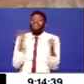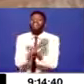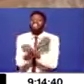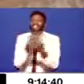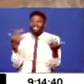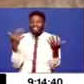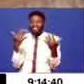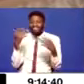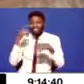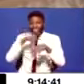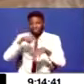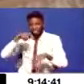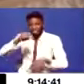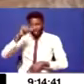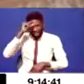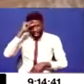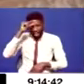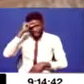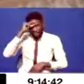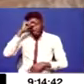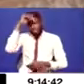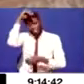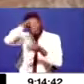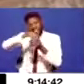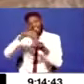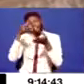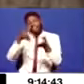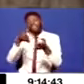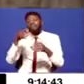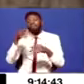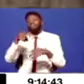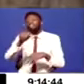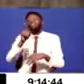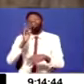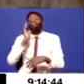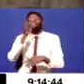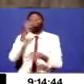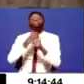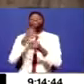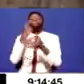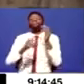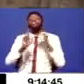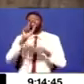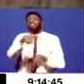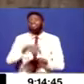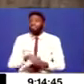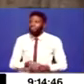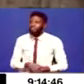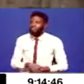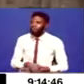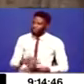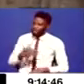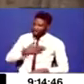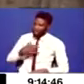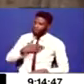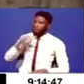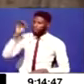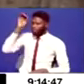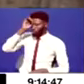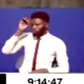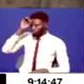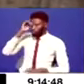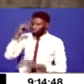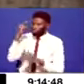government, what can he do for this country? Our opinion that with the time